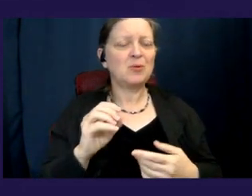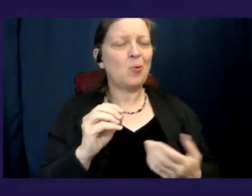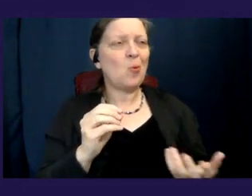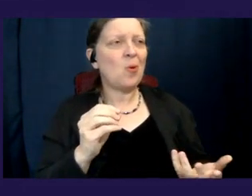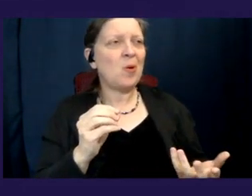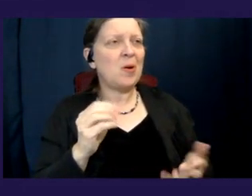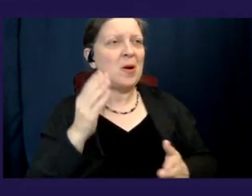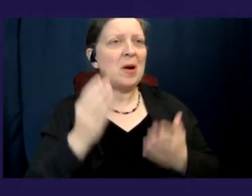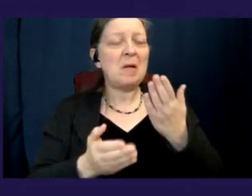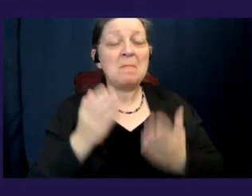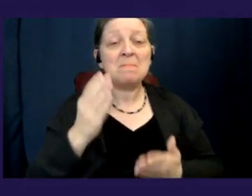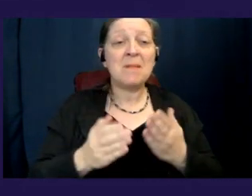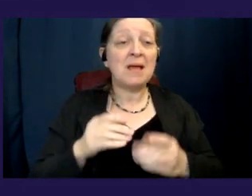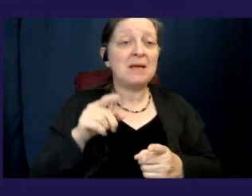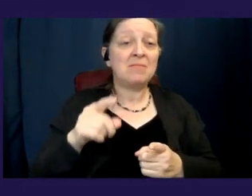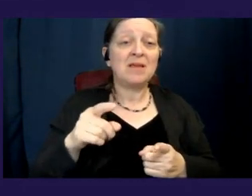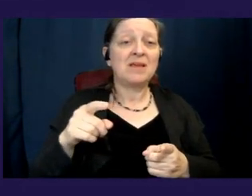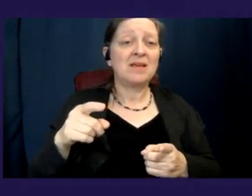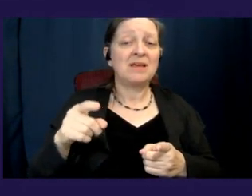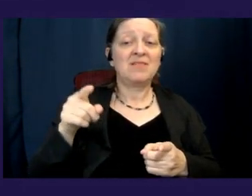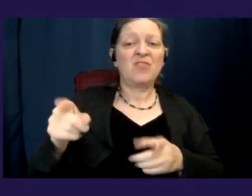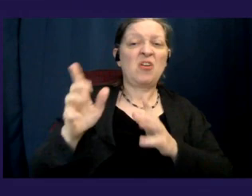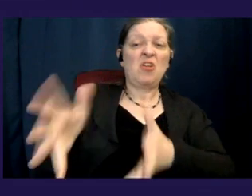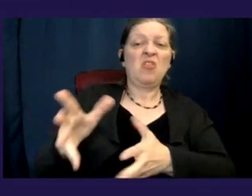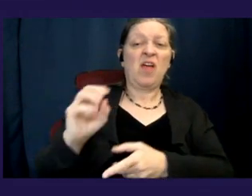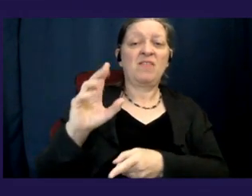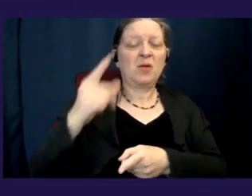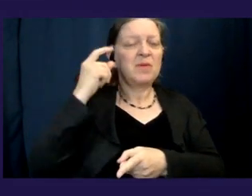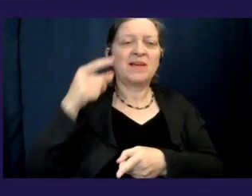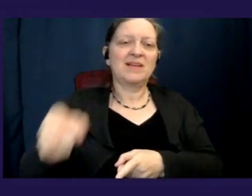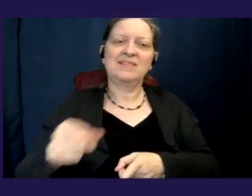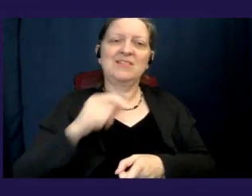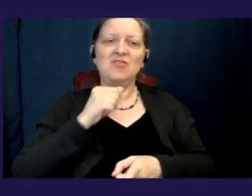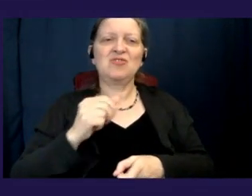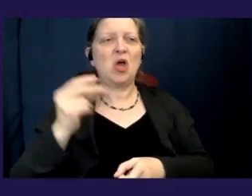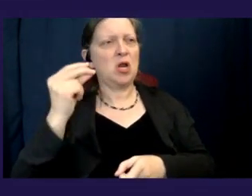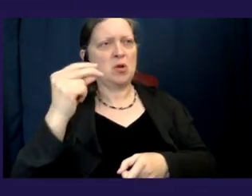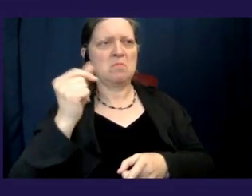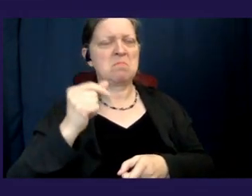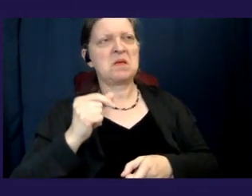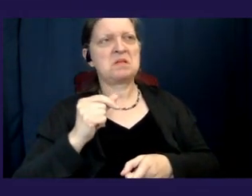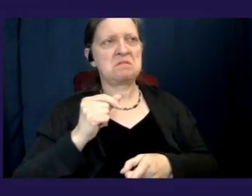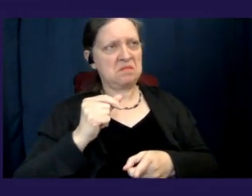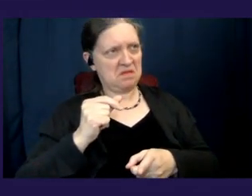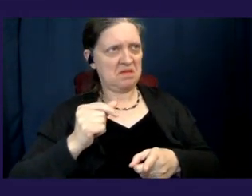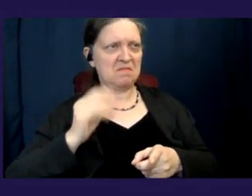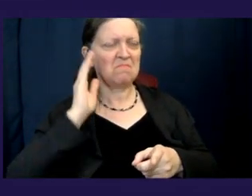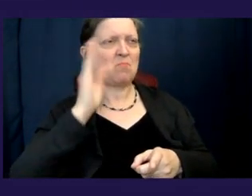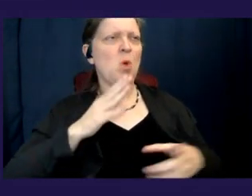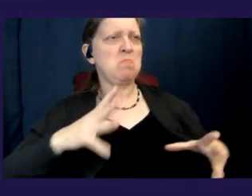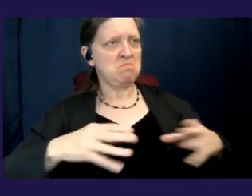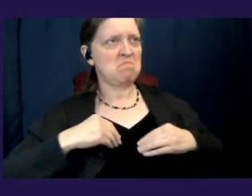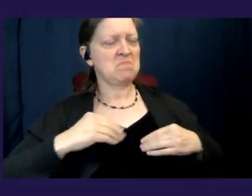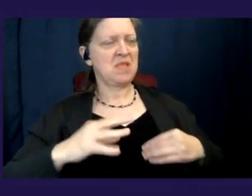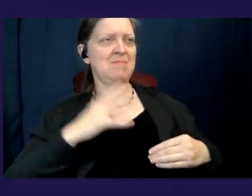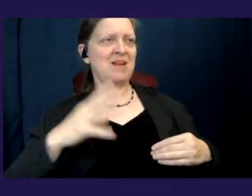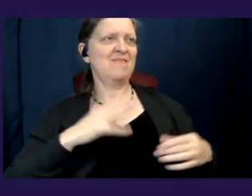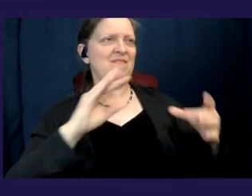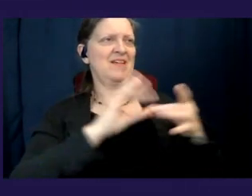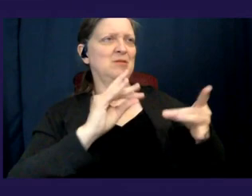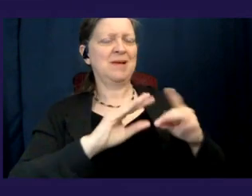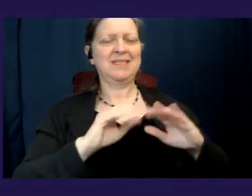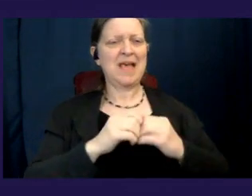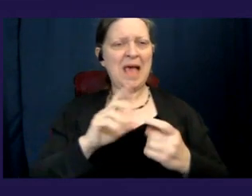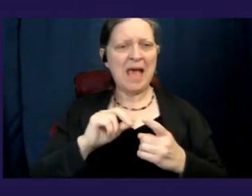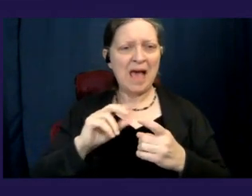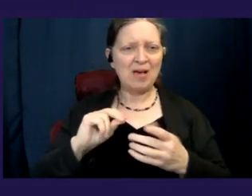bat as likely to follow along with the official messaging. How do you adapt to that? How do you bring it local? How do you use trusted